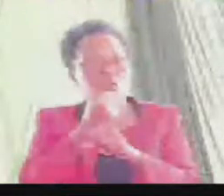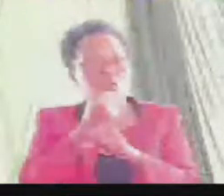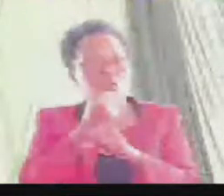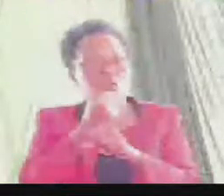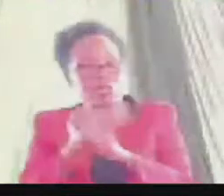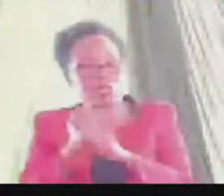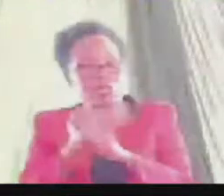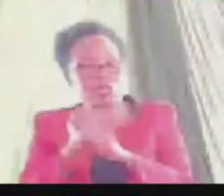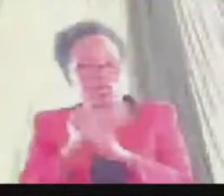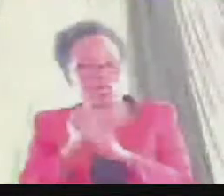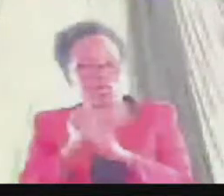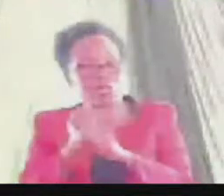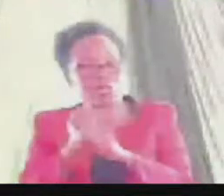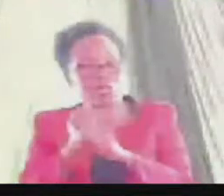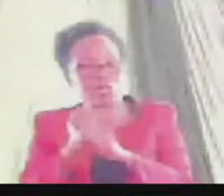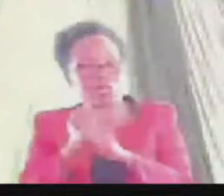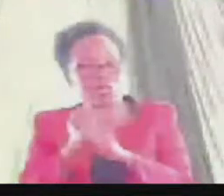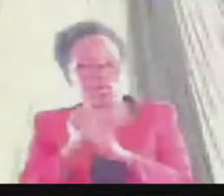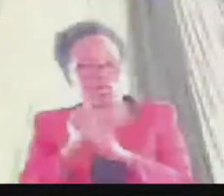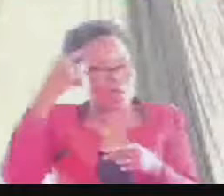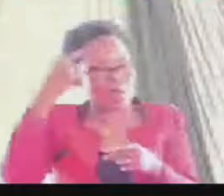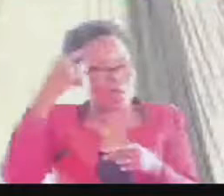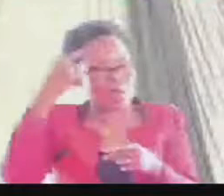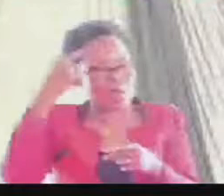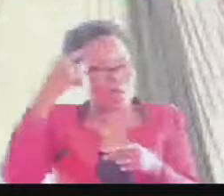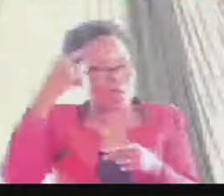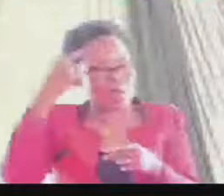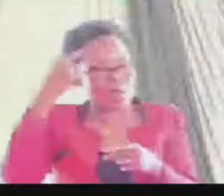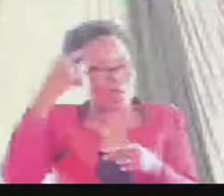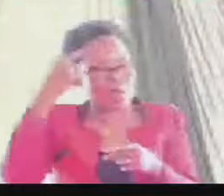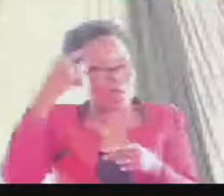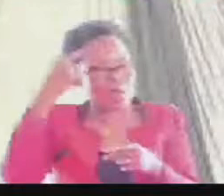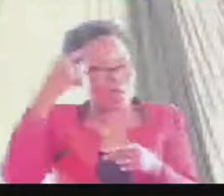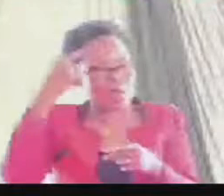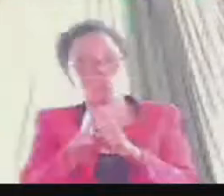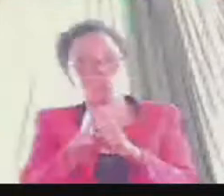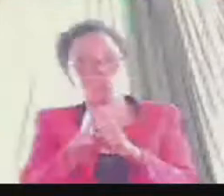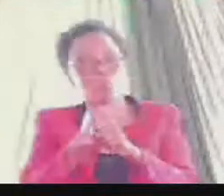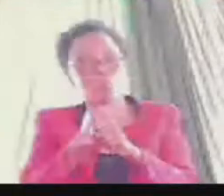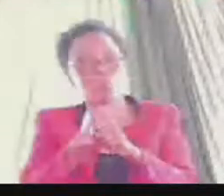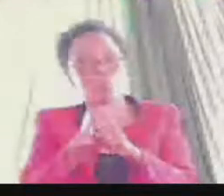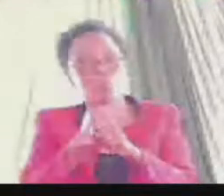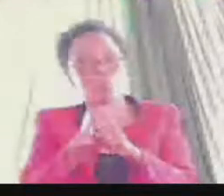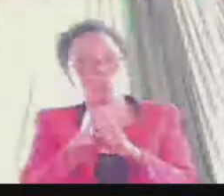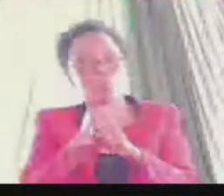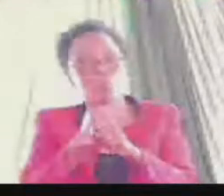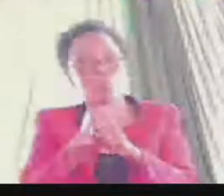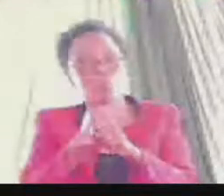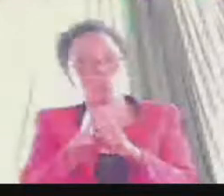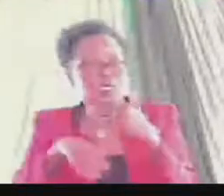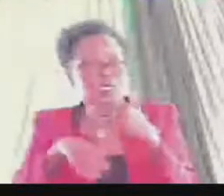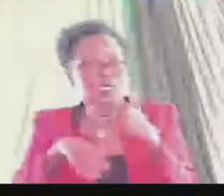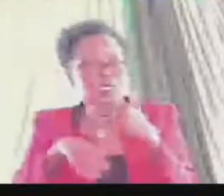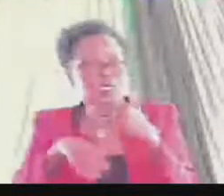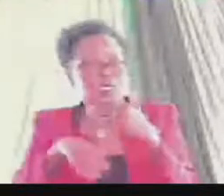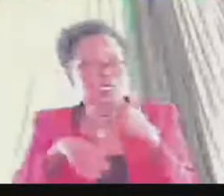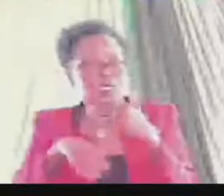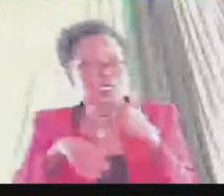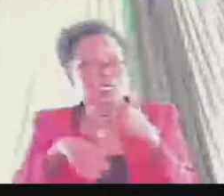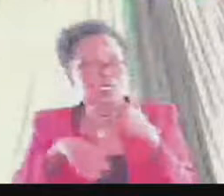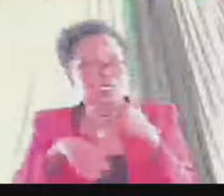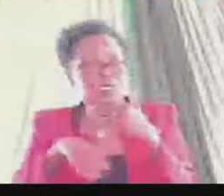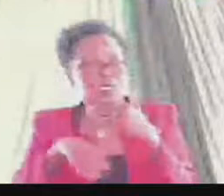I know as lawyers we do accounting at the law school, but that is basic. Okay. Now with